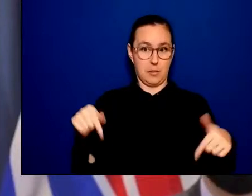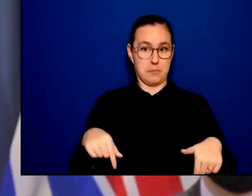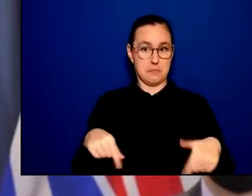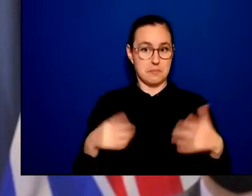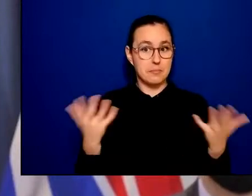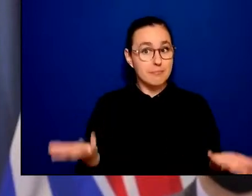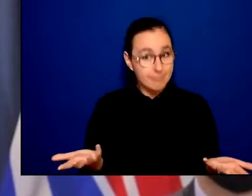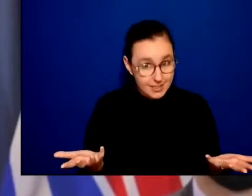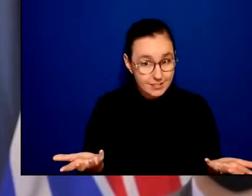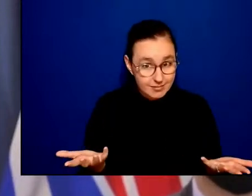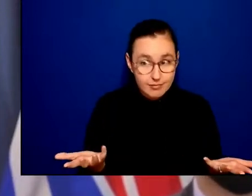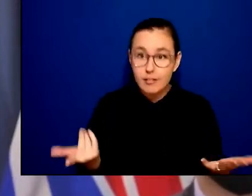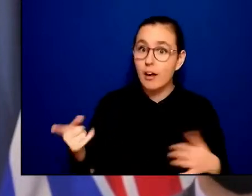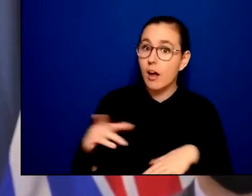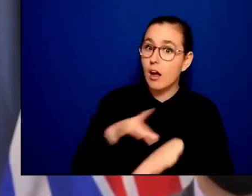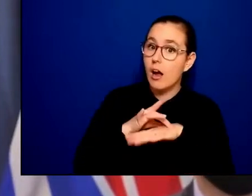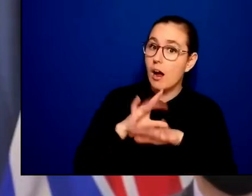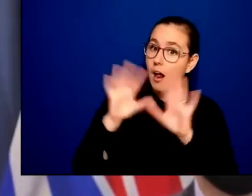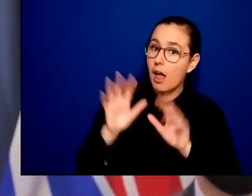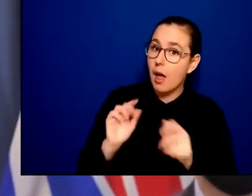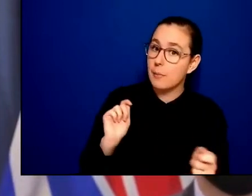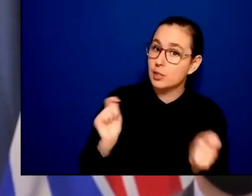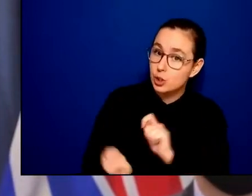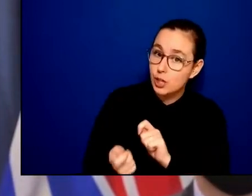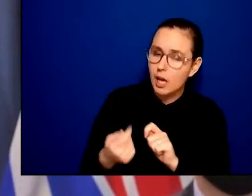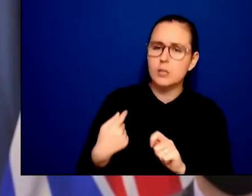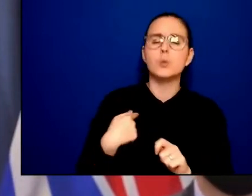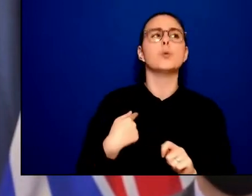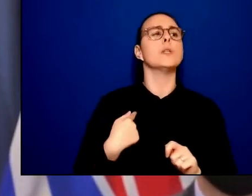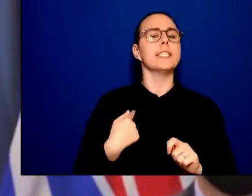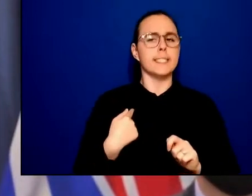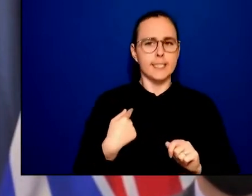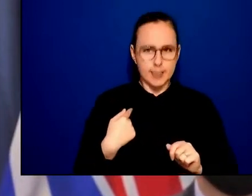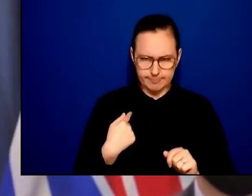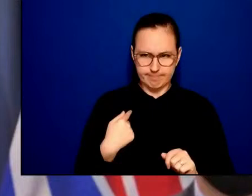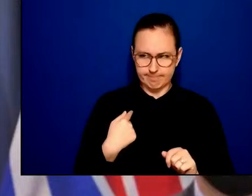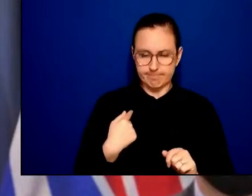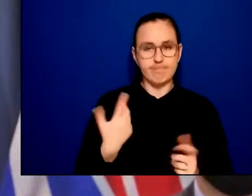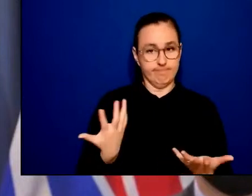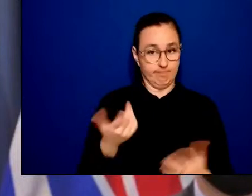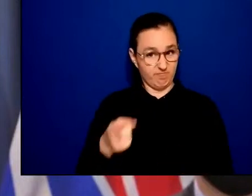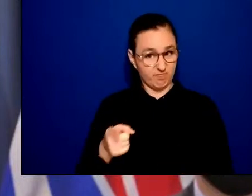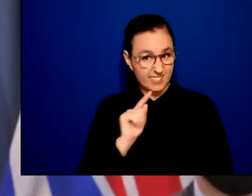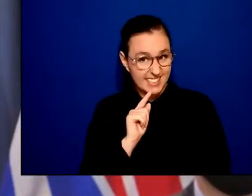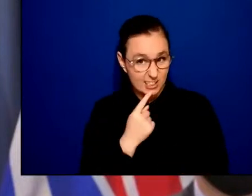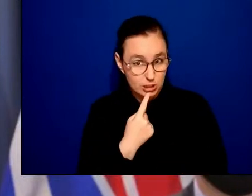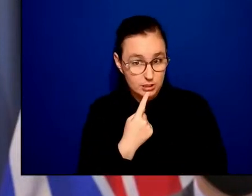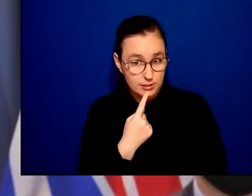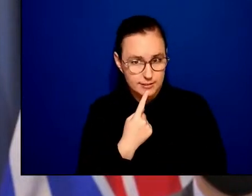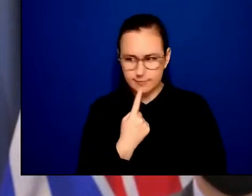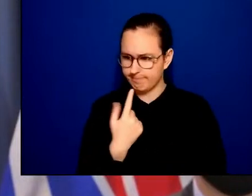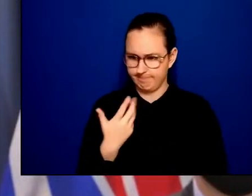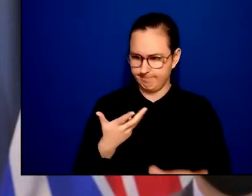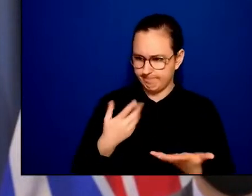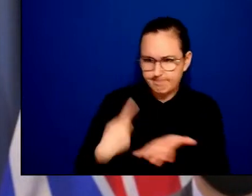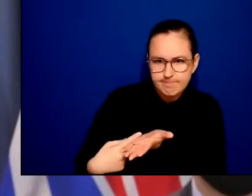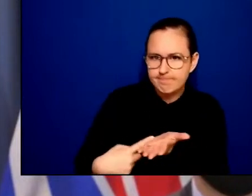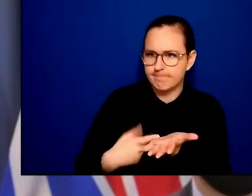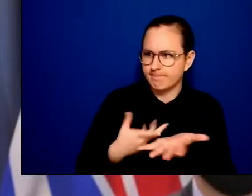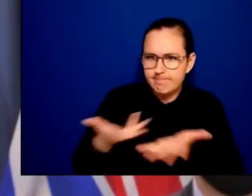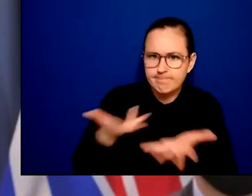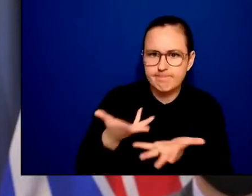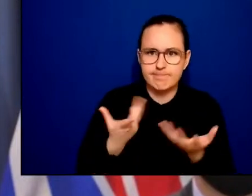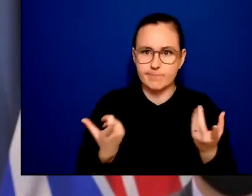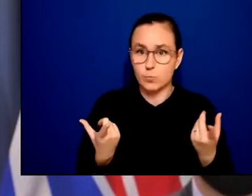seriously. And in the case of my own ministry, that's why early on